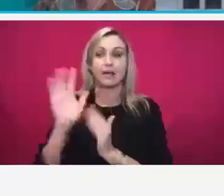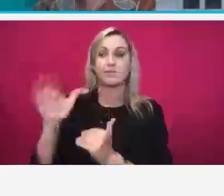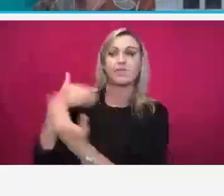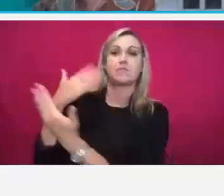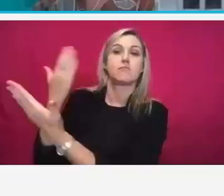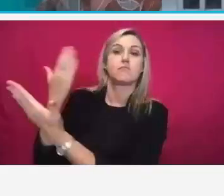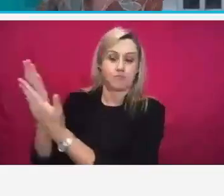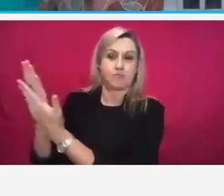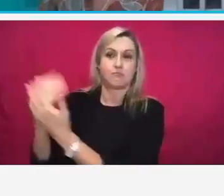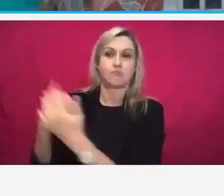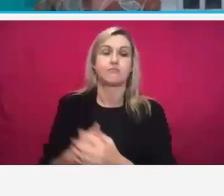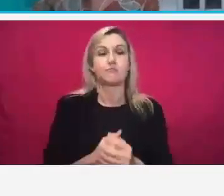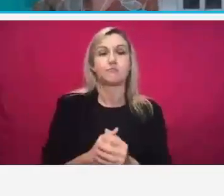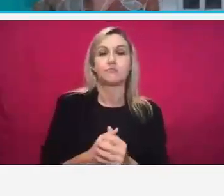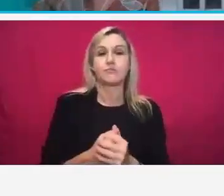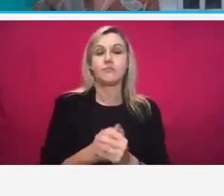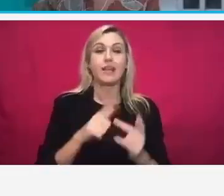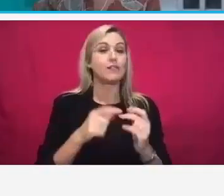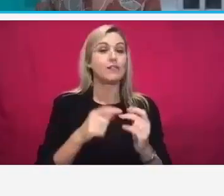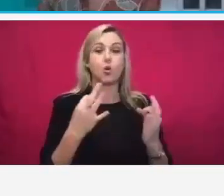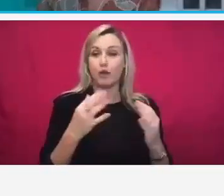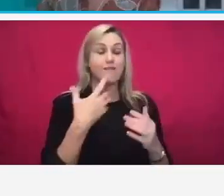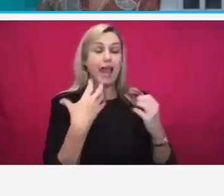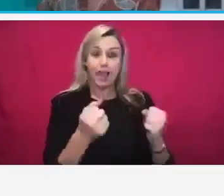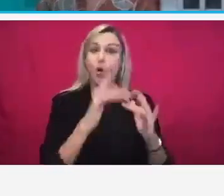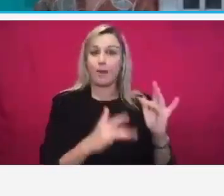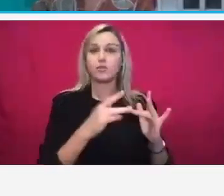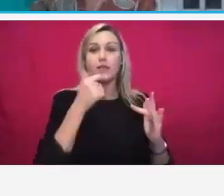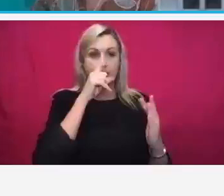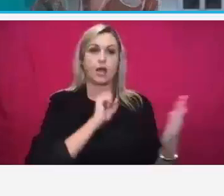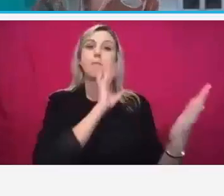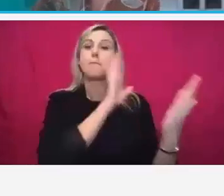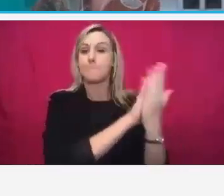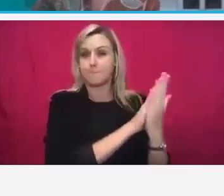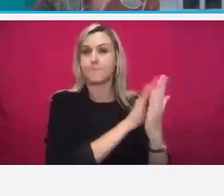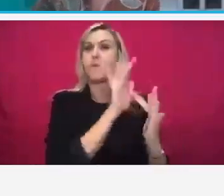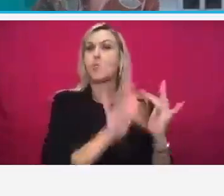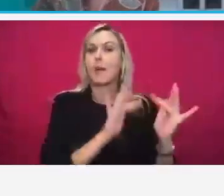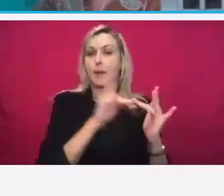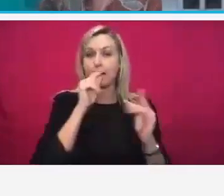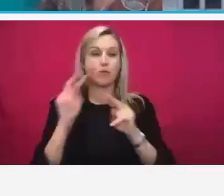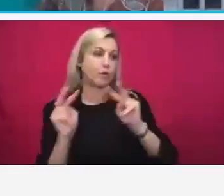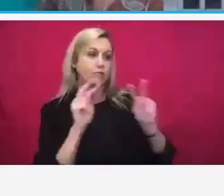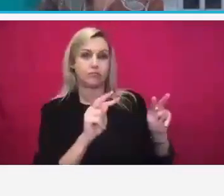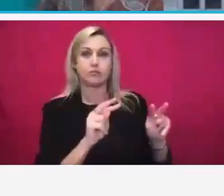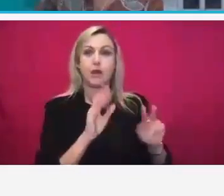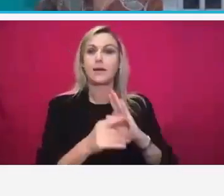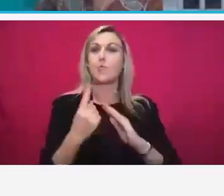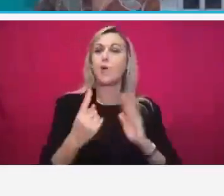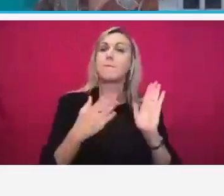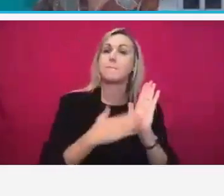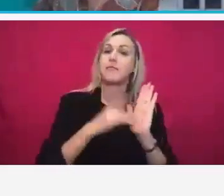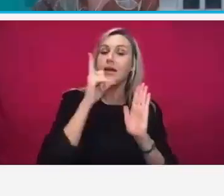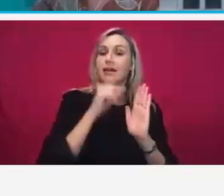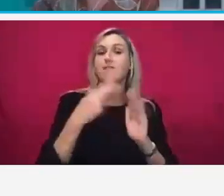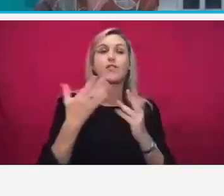have a website, then the statement should be published on a website that is publicly accessible. This will give the provider 1 month to publish the general